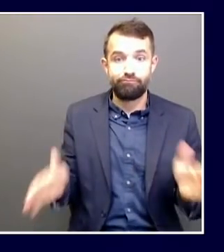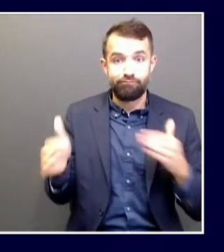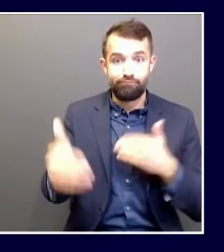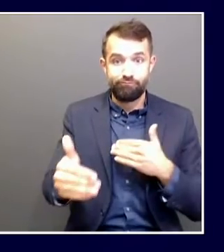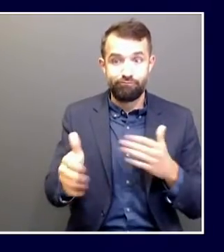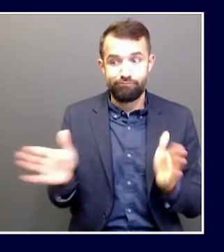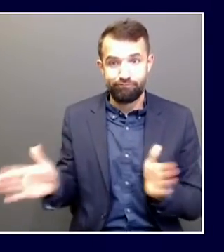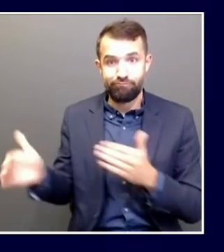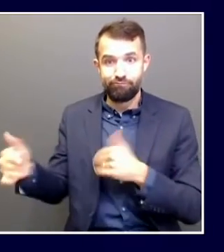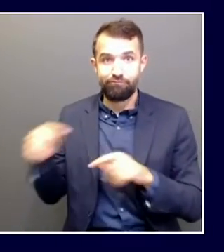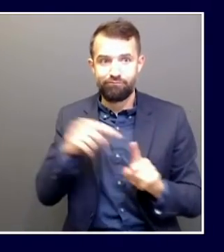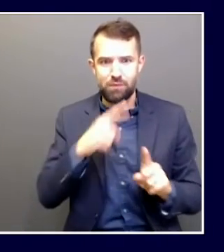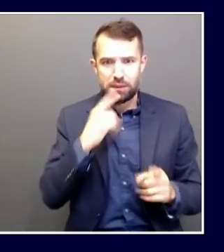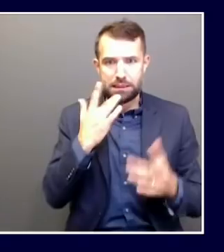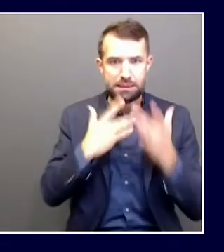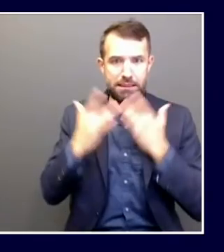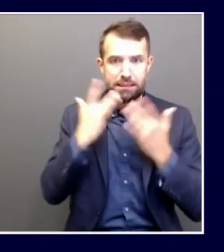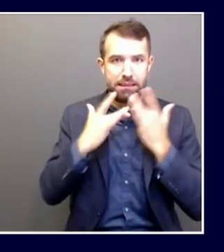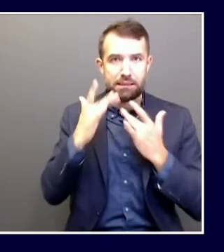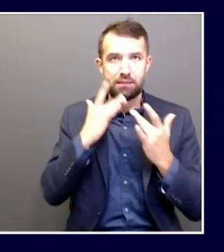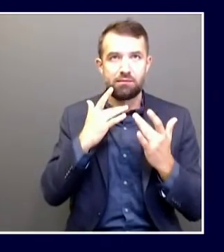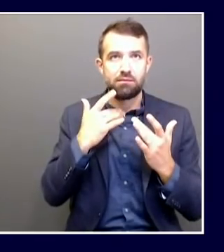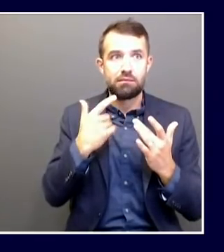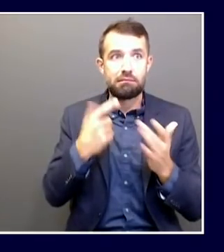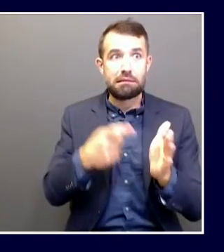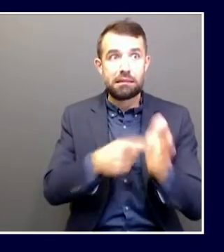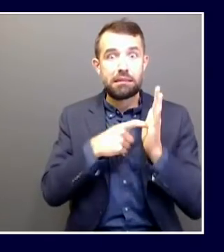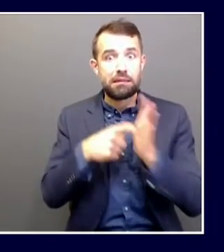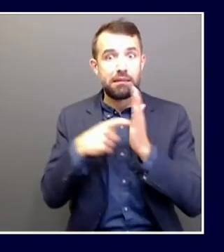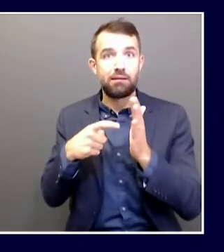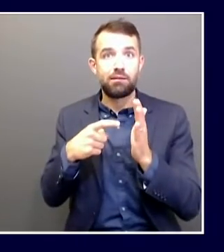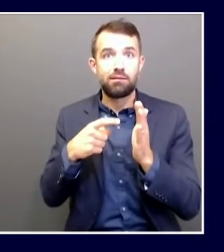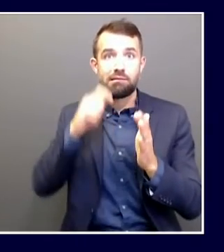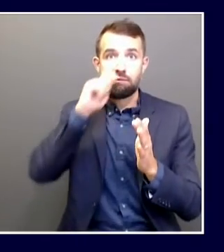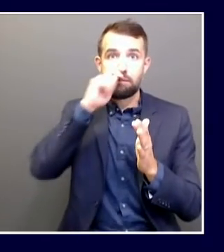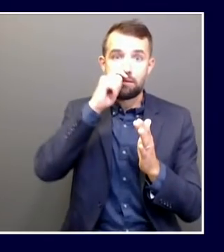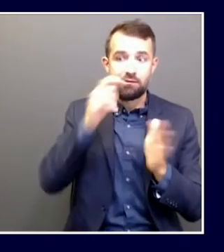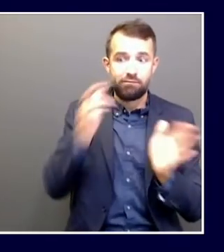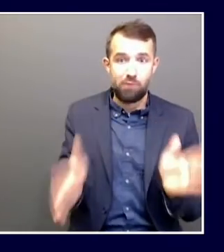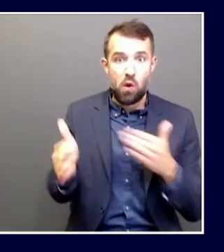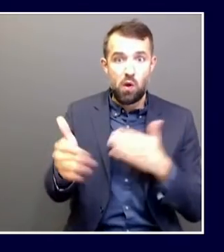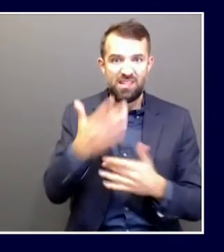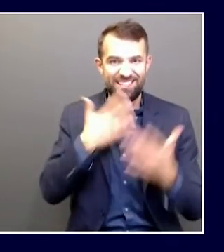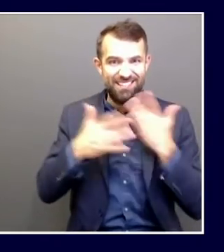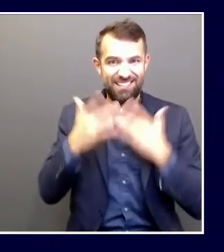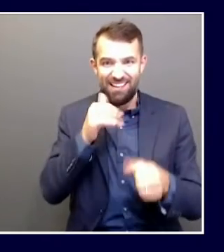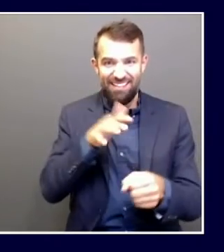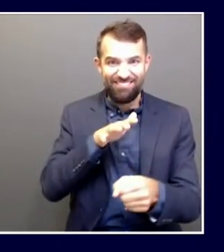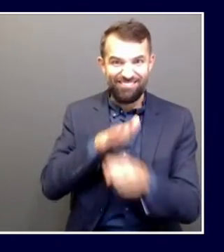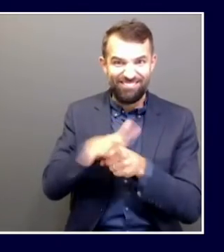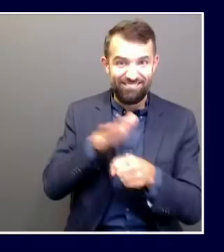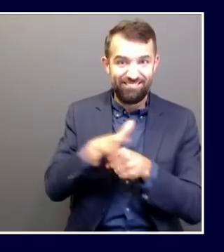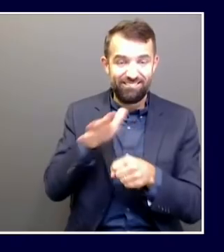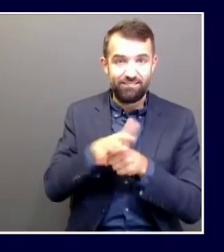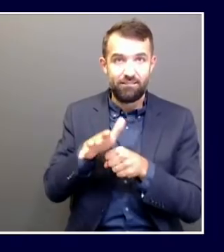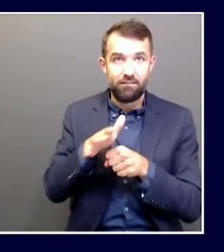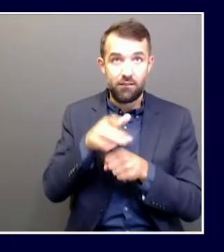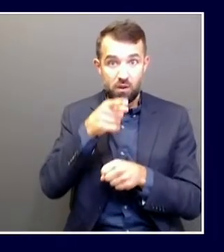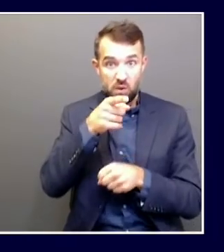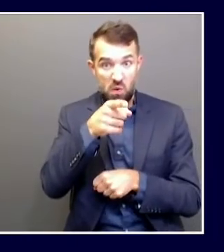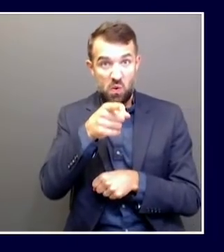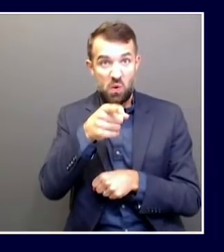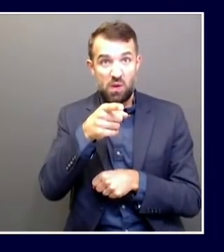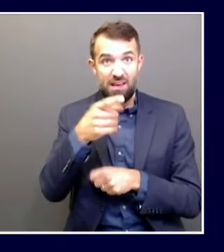testing supplies. So with this increase in testing that we're talking about now, I think you said 19%